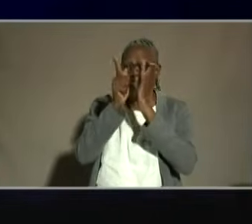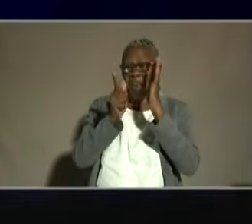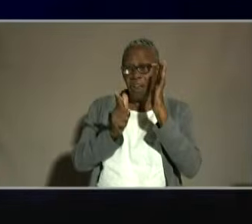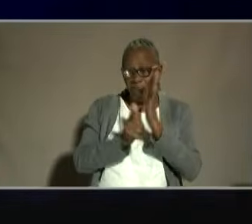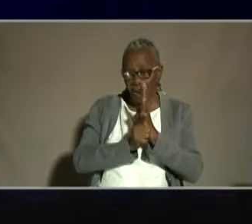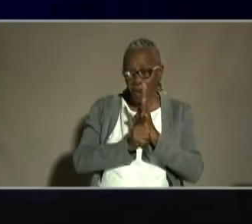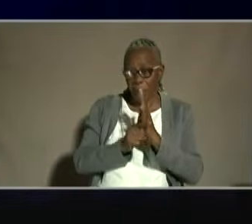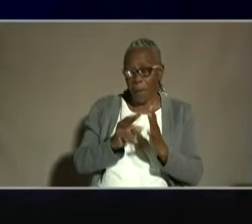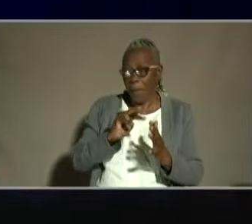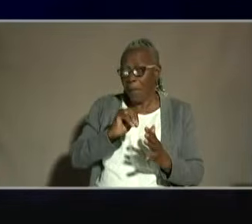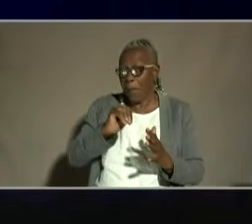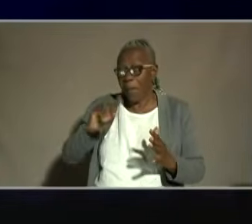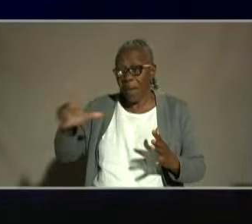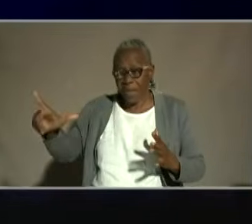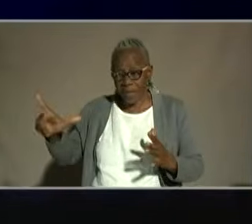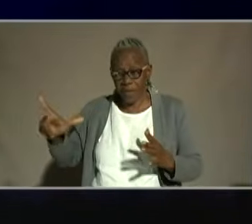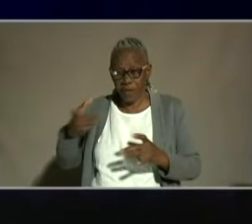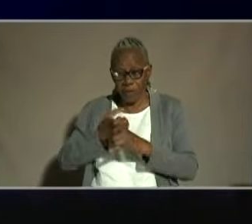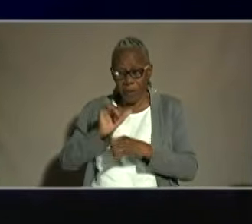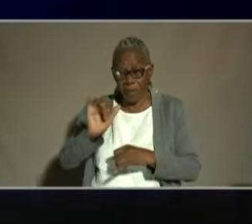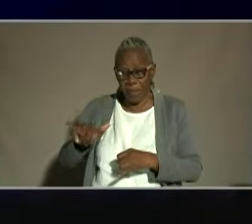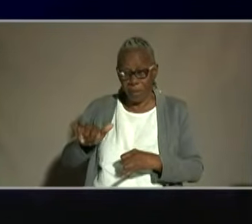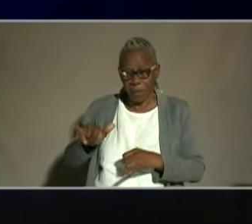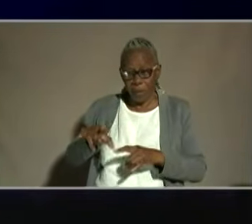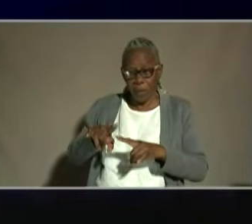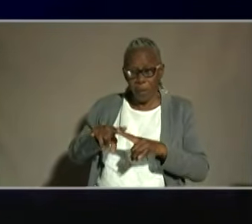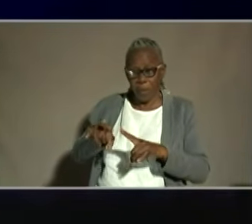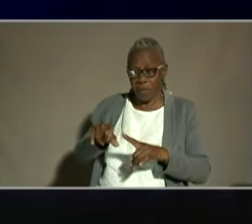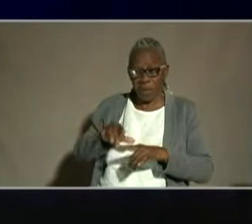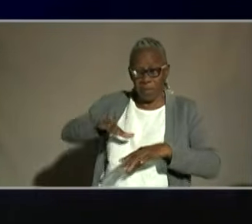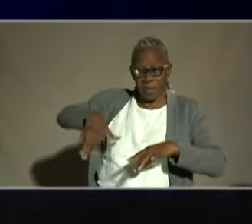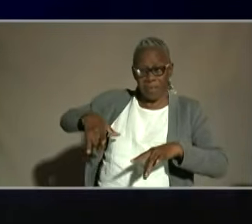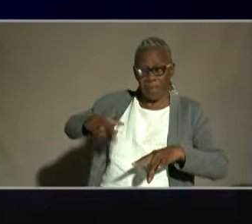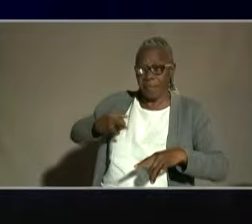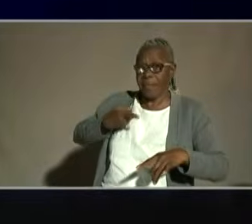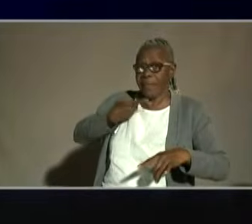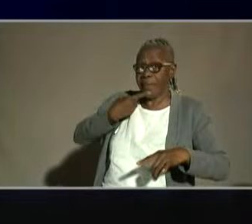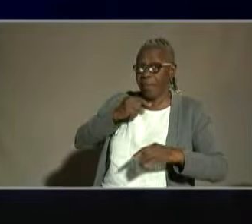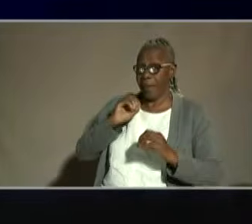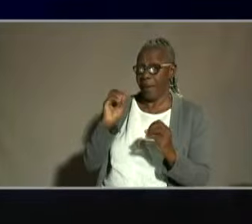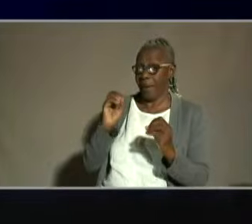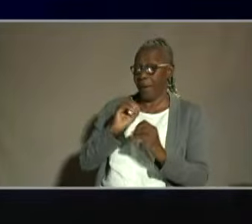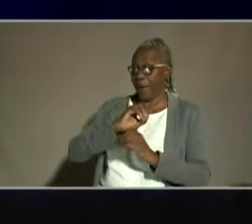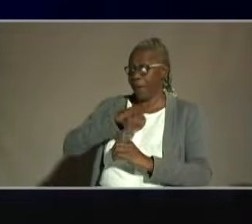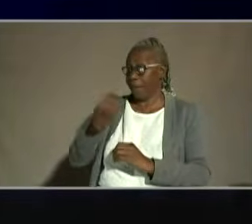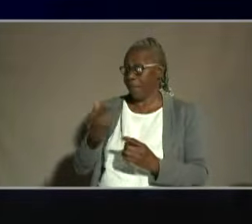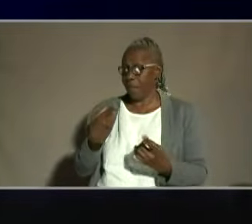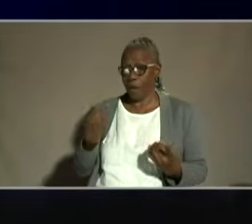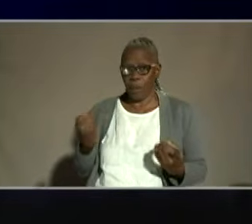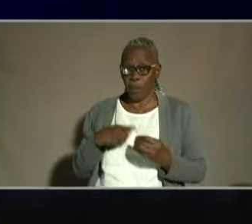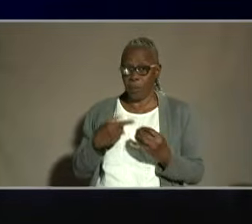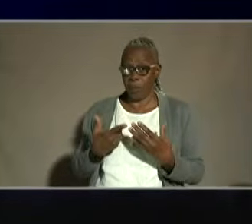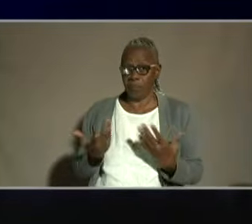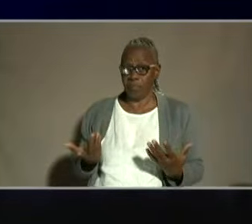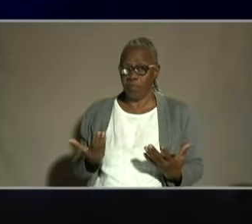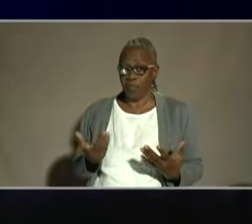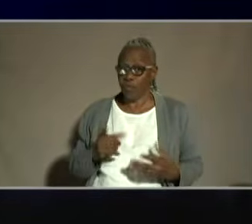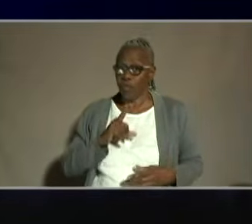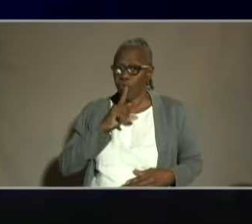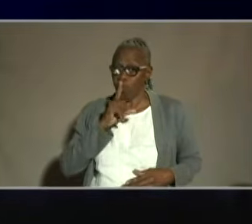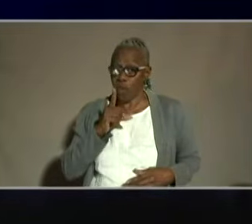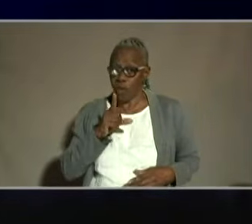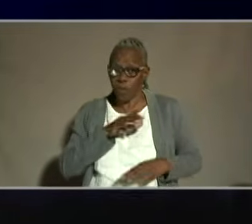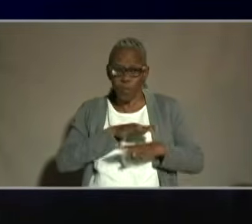of this, yet he does not disclose this in his integrity report. In fact, he doesn't even